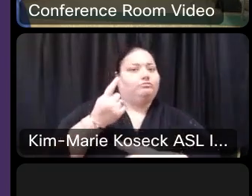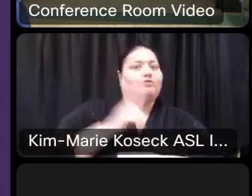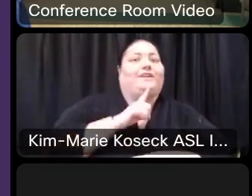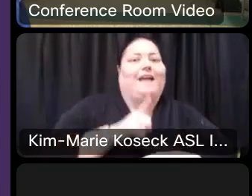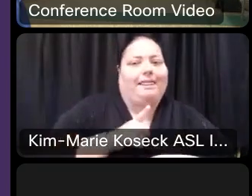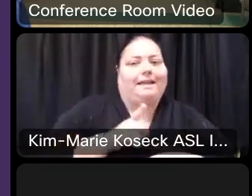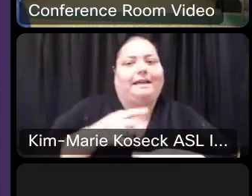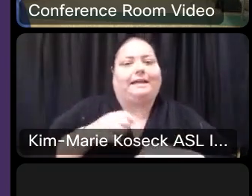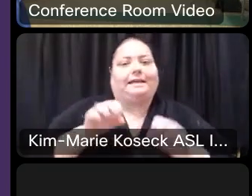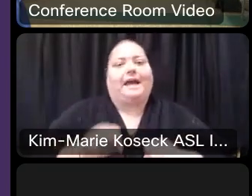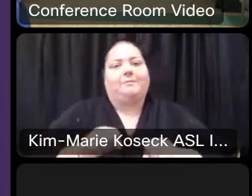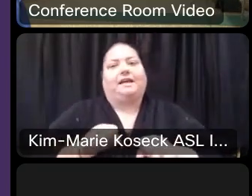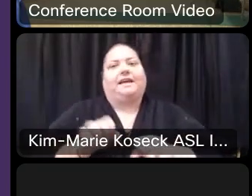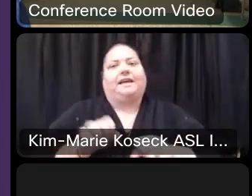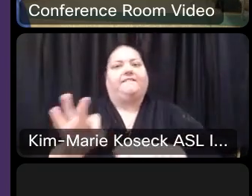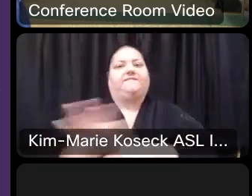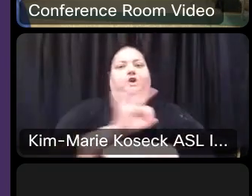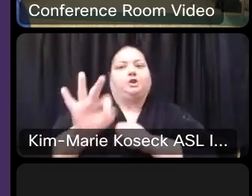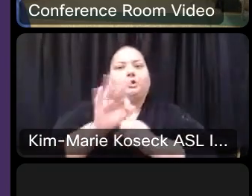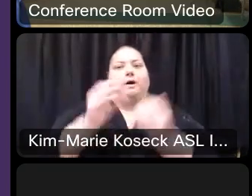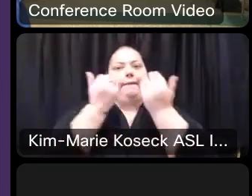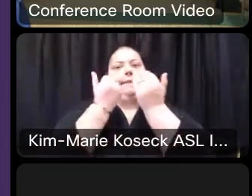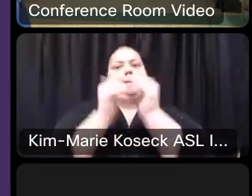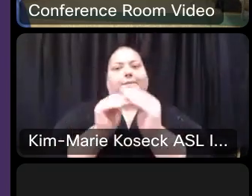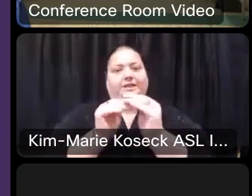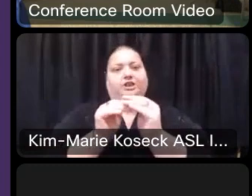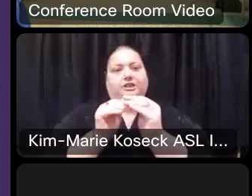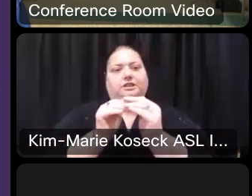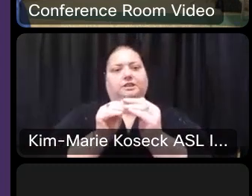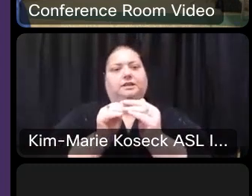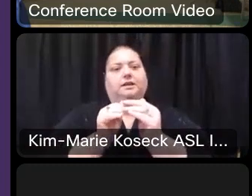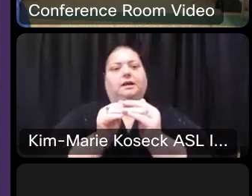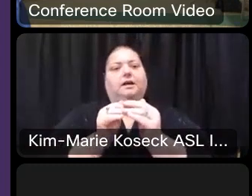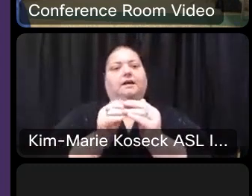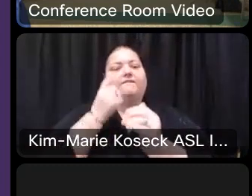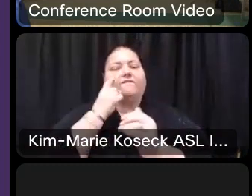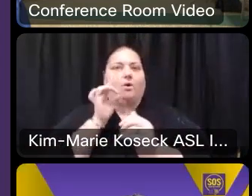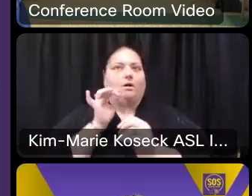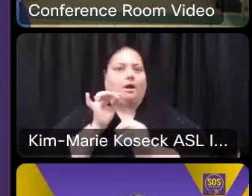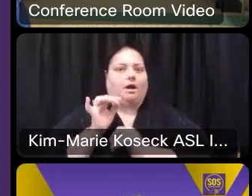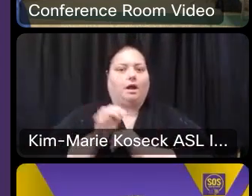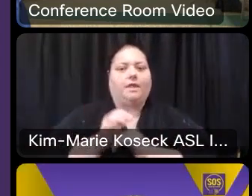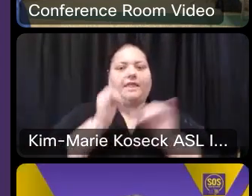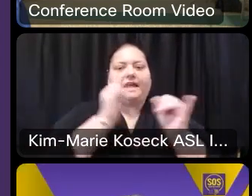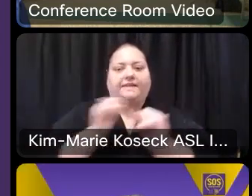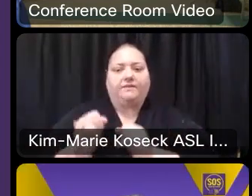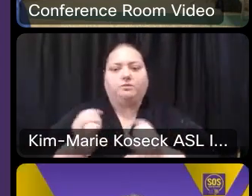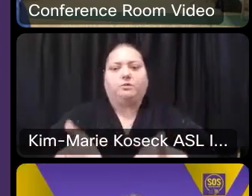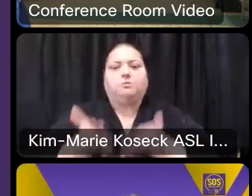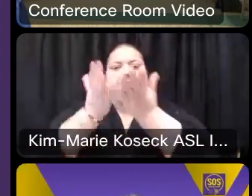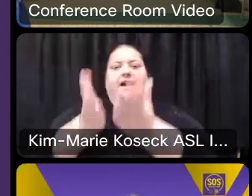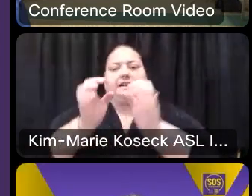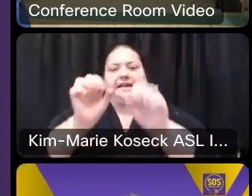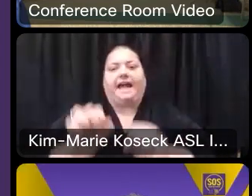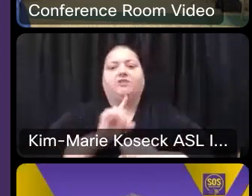there can be functional limitations on the extent to which the individual providers